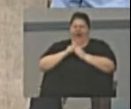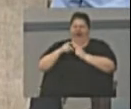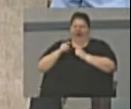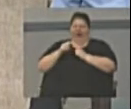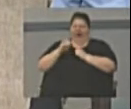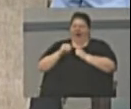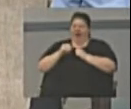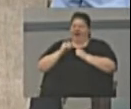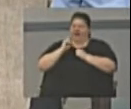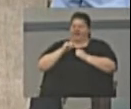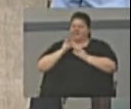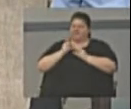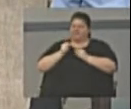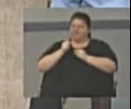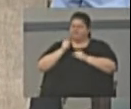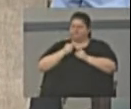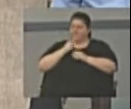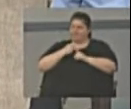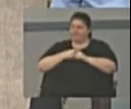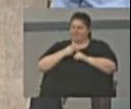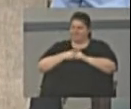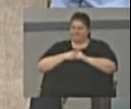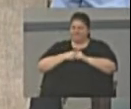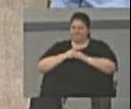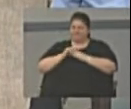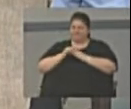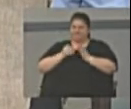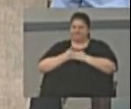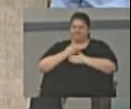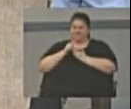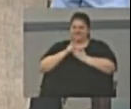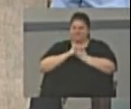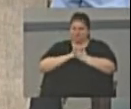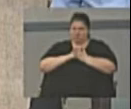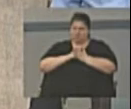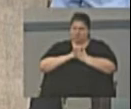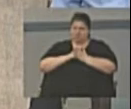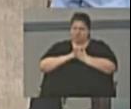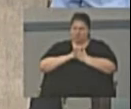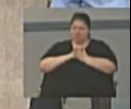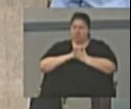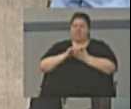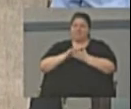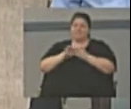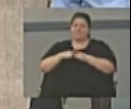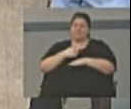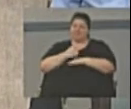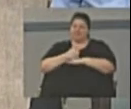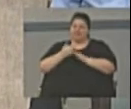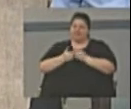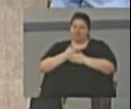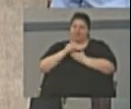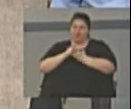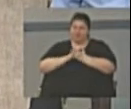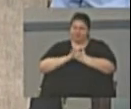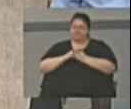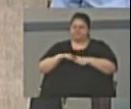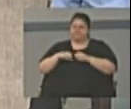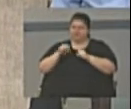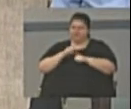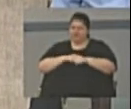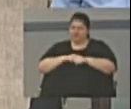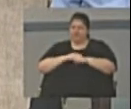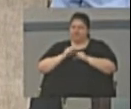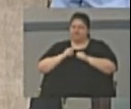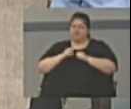last several months. It is a new law, and as you know, the implementation of new laws take a little bit of time, so we're